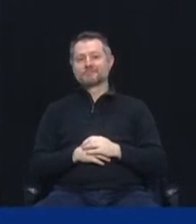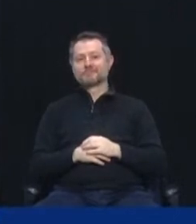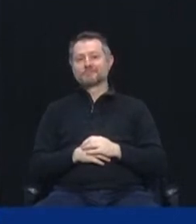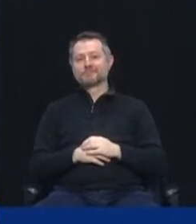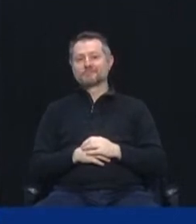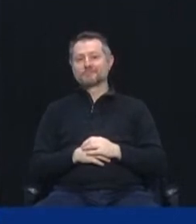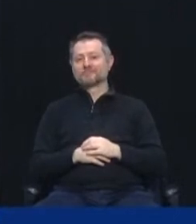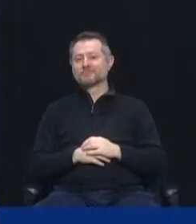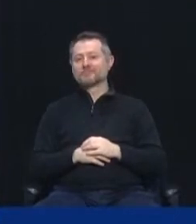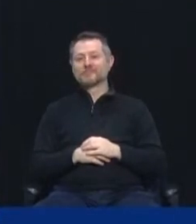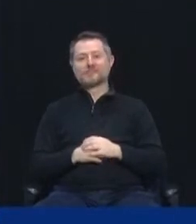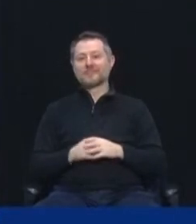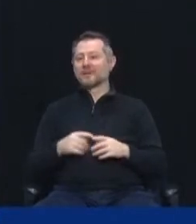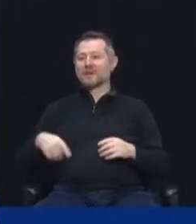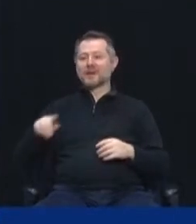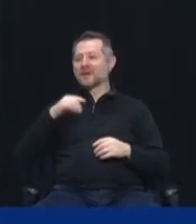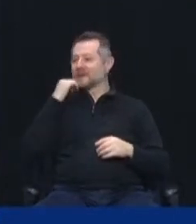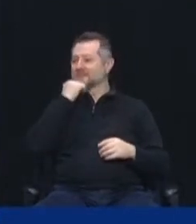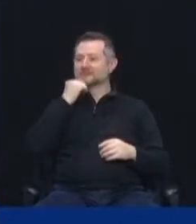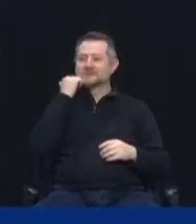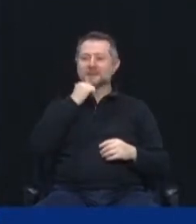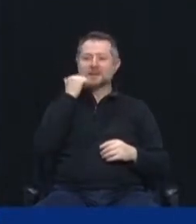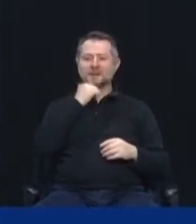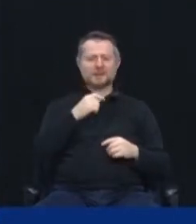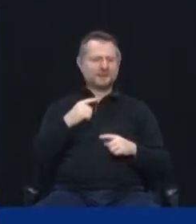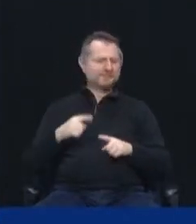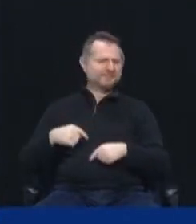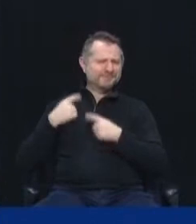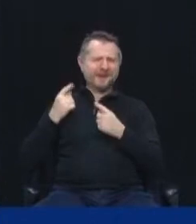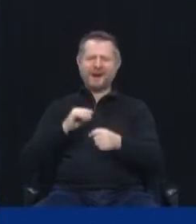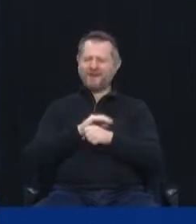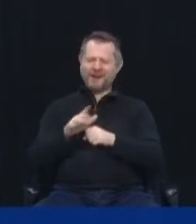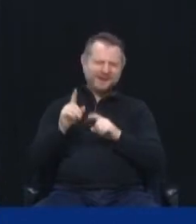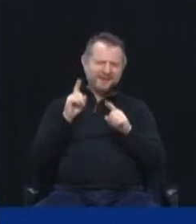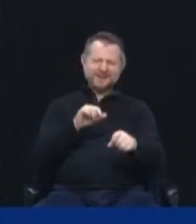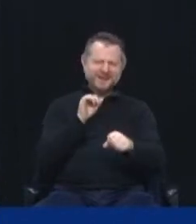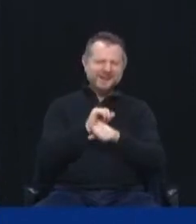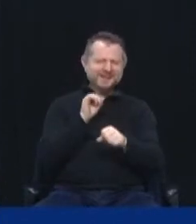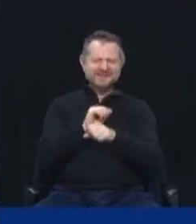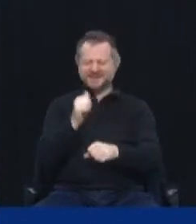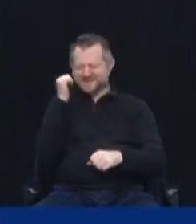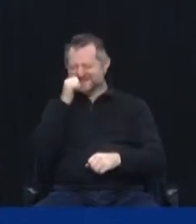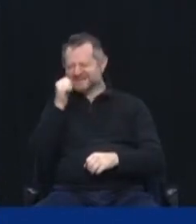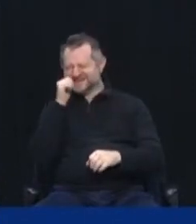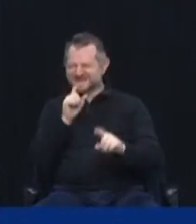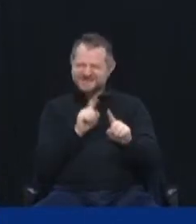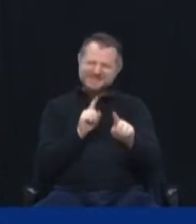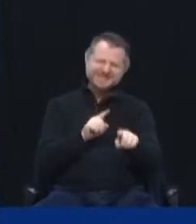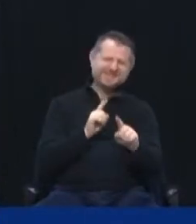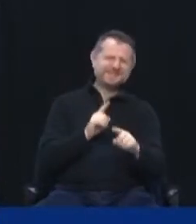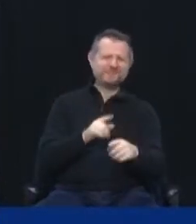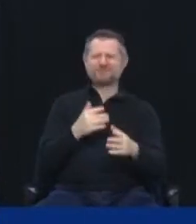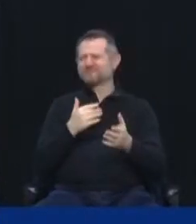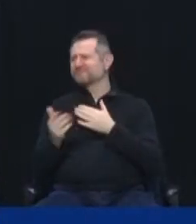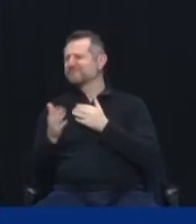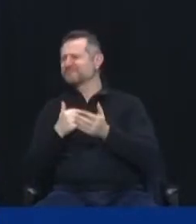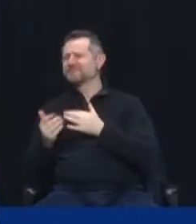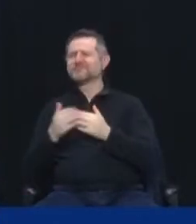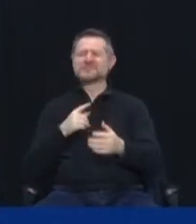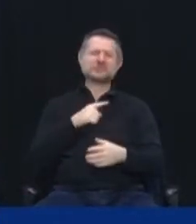went to work every day throughout the pandemic despite the extraordinary fare they